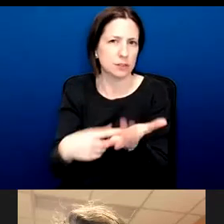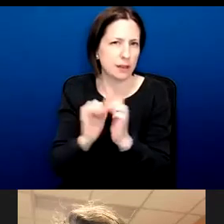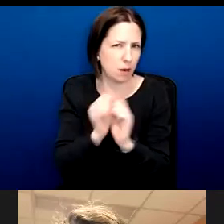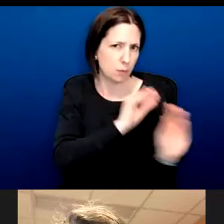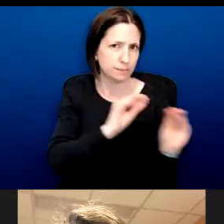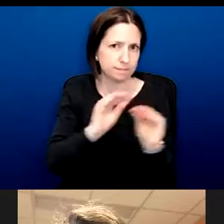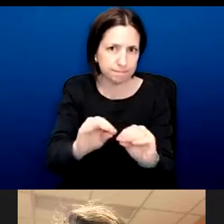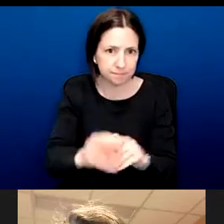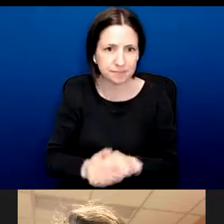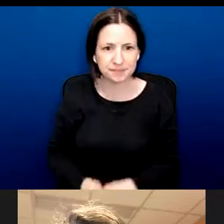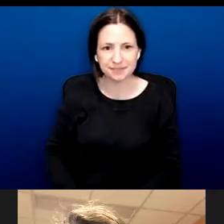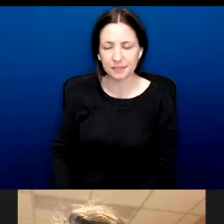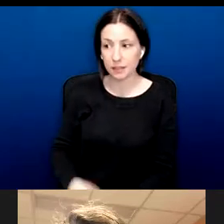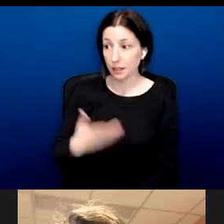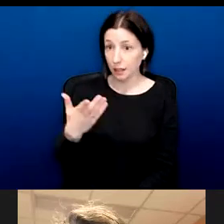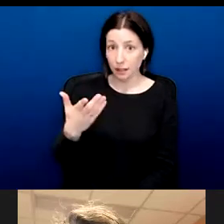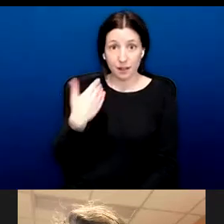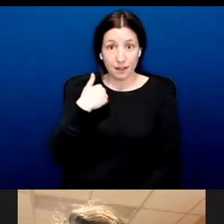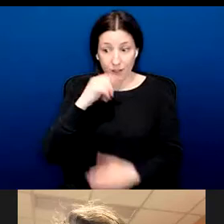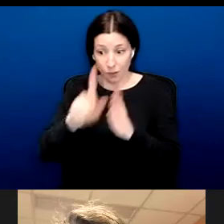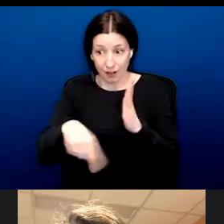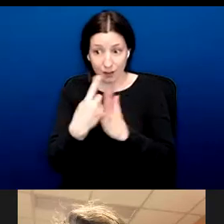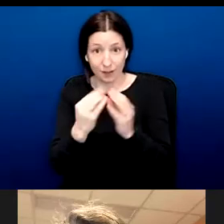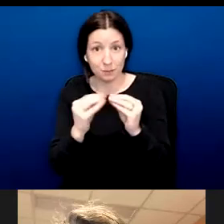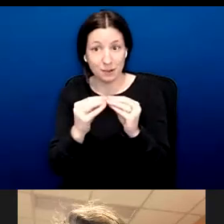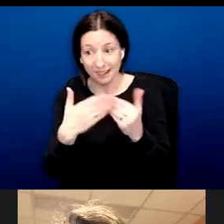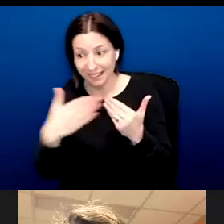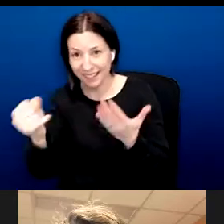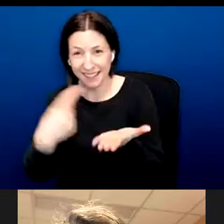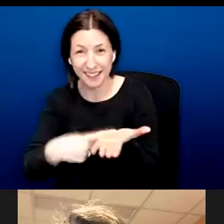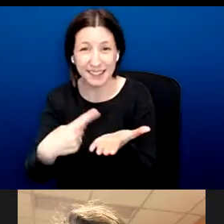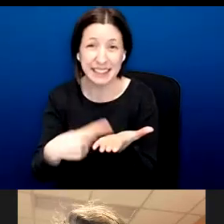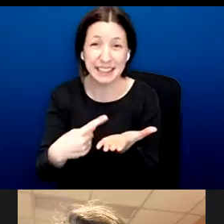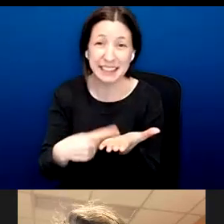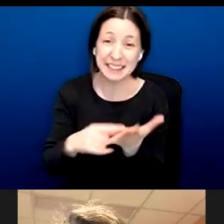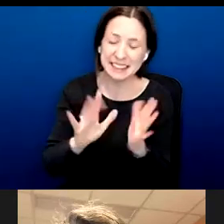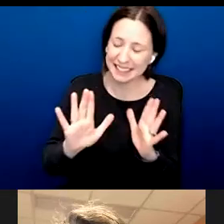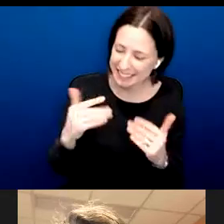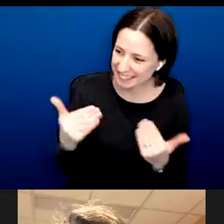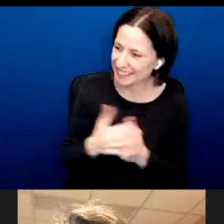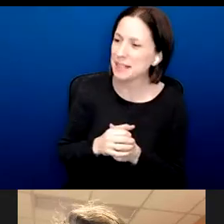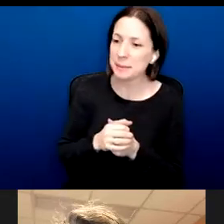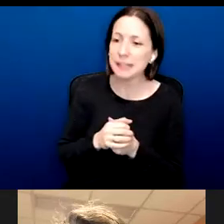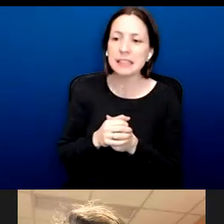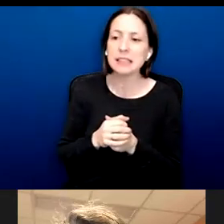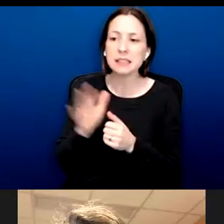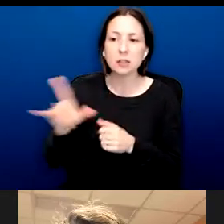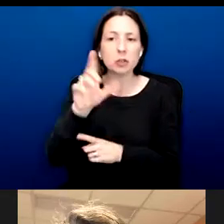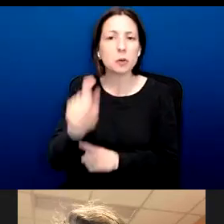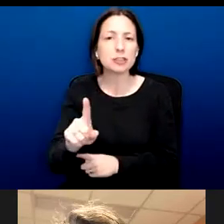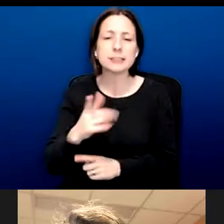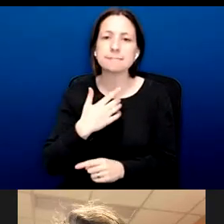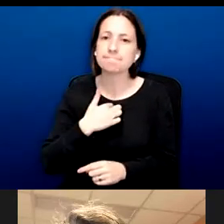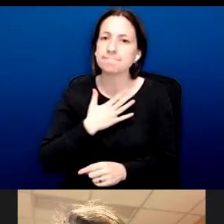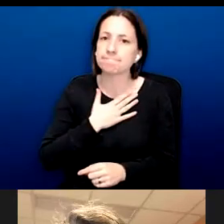Do we have an extra hour? No, seriously though. I love that question, particularly because, as I mentioned